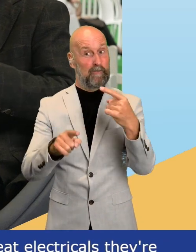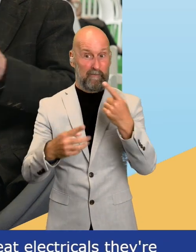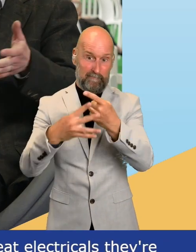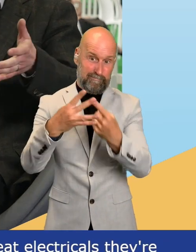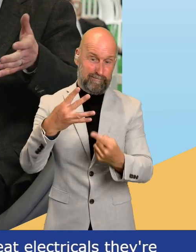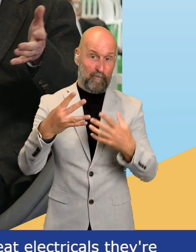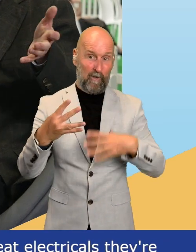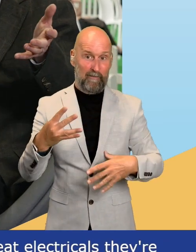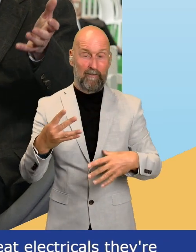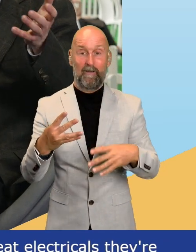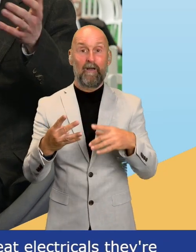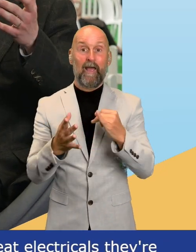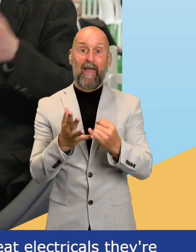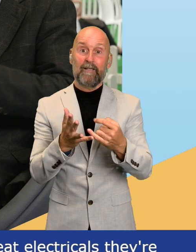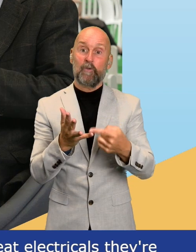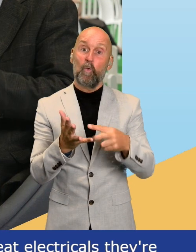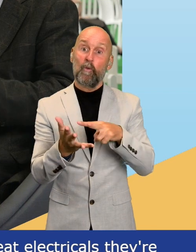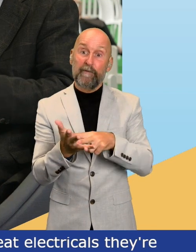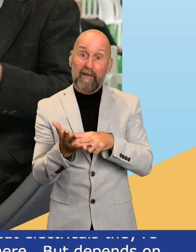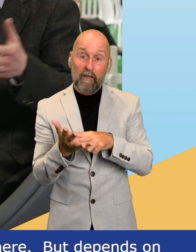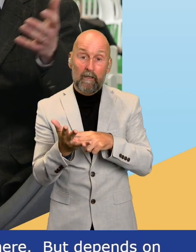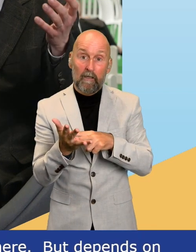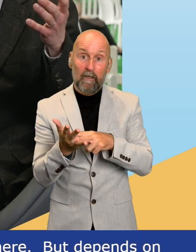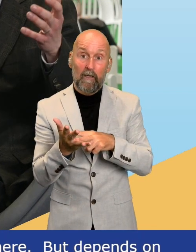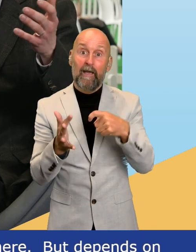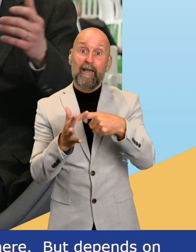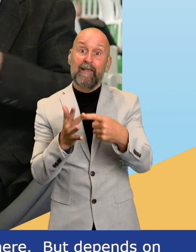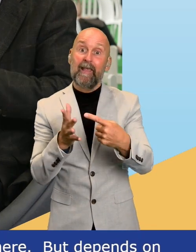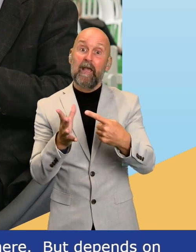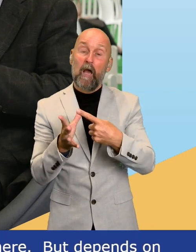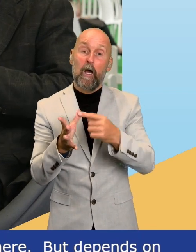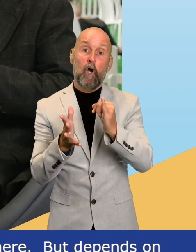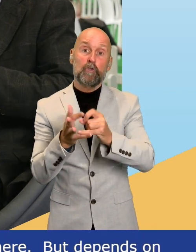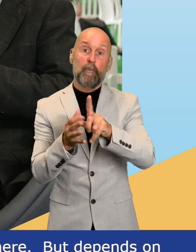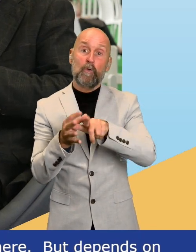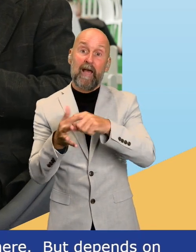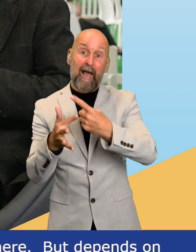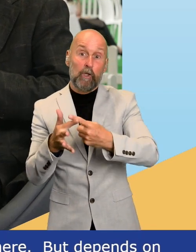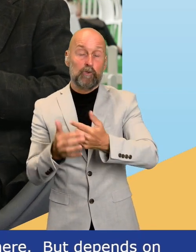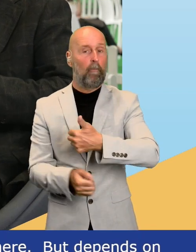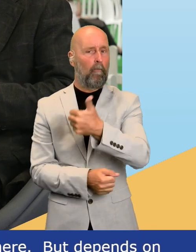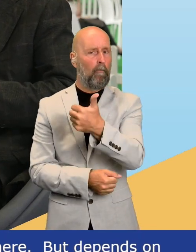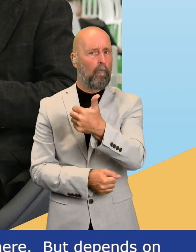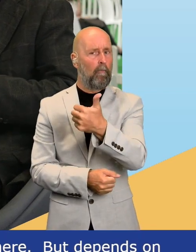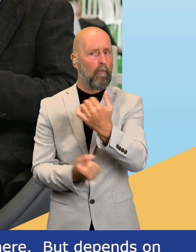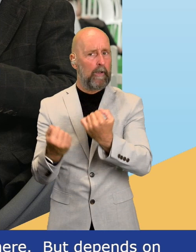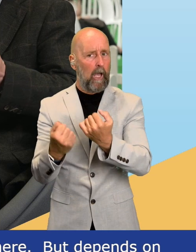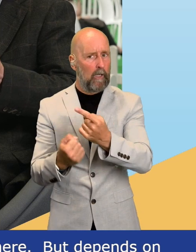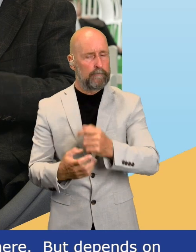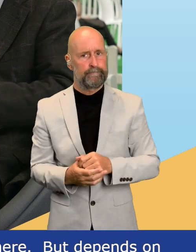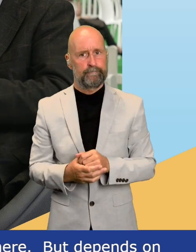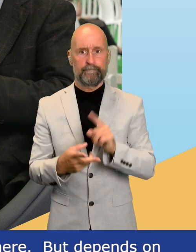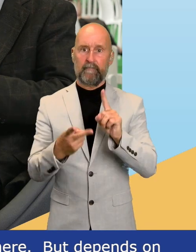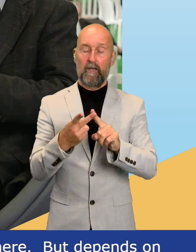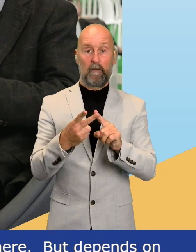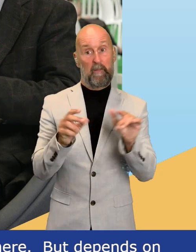for. If you're looking for something like an SUV, I'd say look at something like a Kia Sportage, for example. That's a great car. If you're looking for